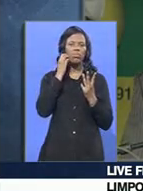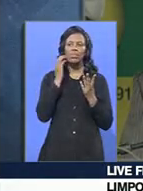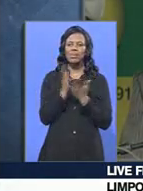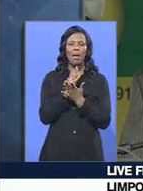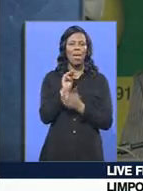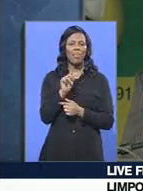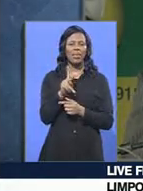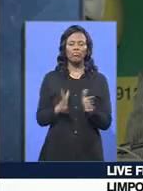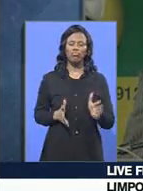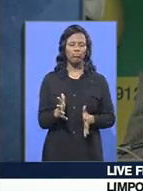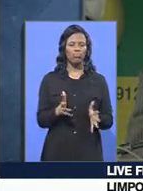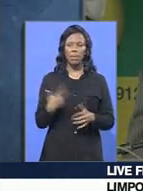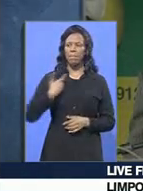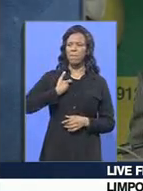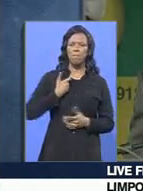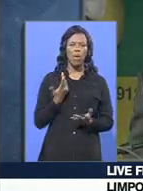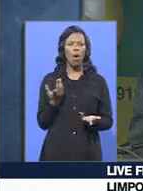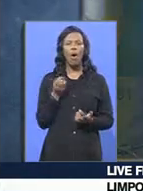combatants and civilians.